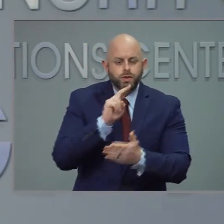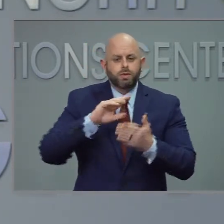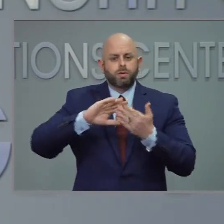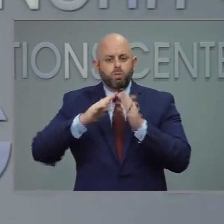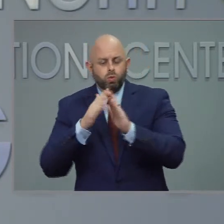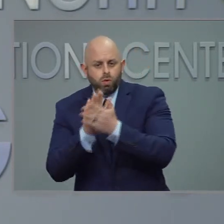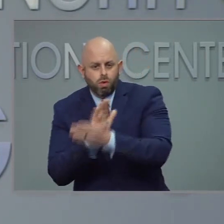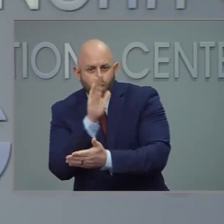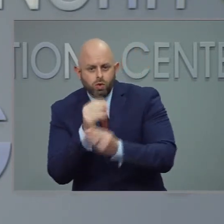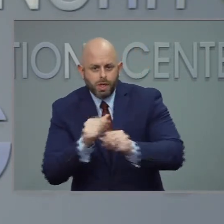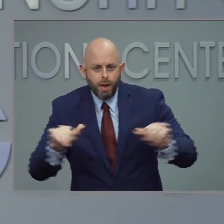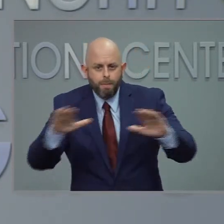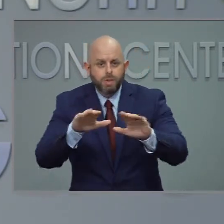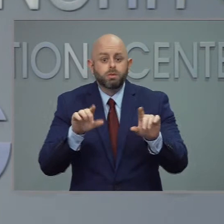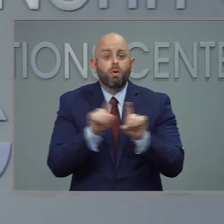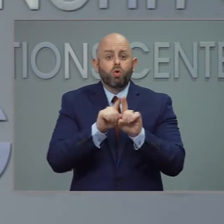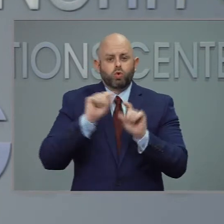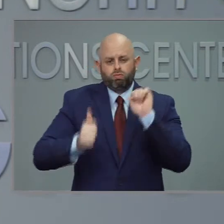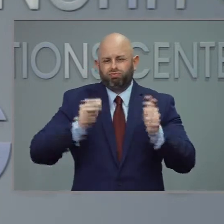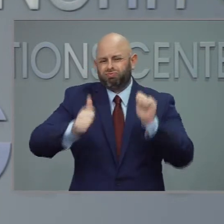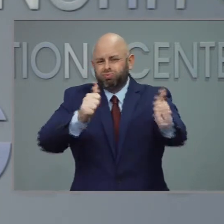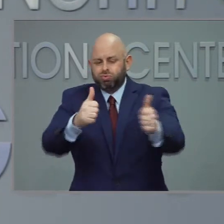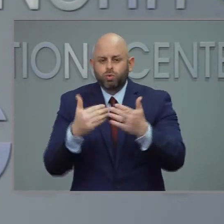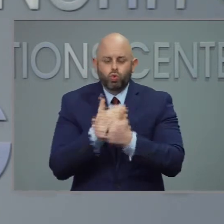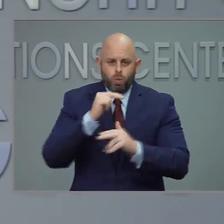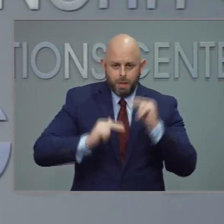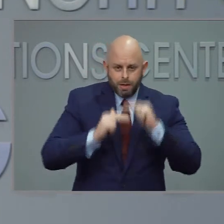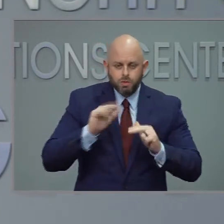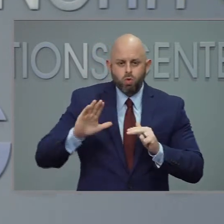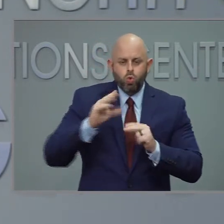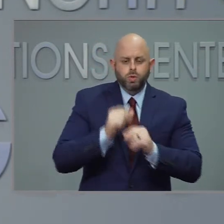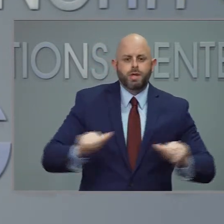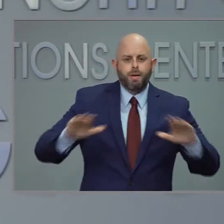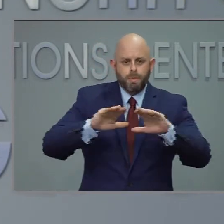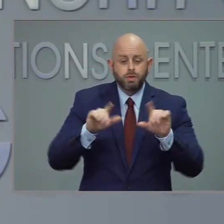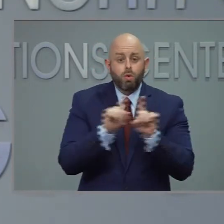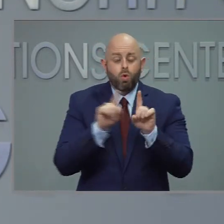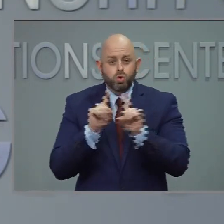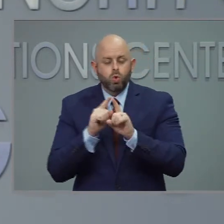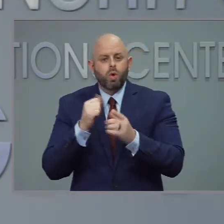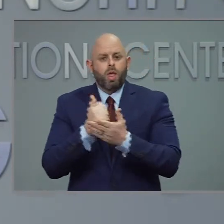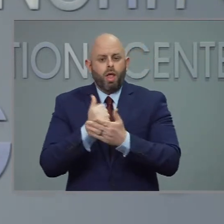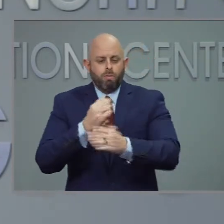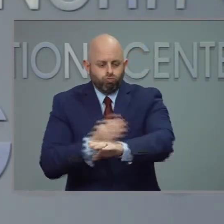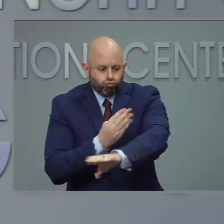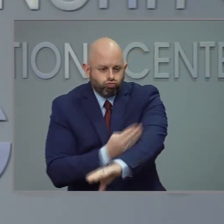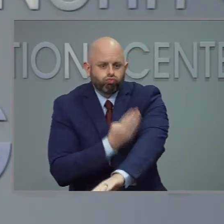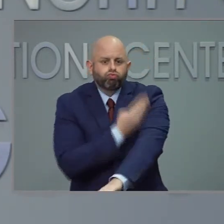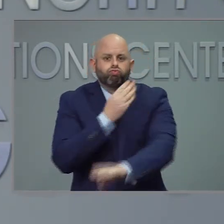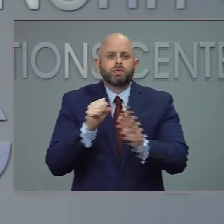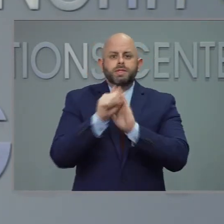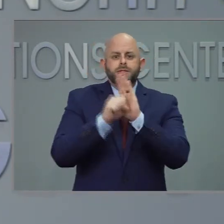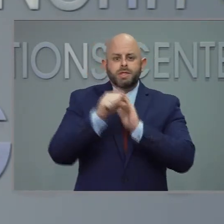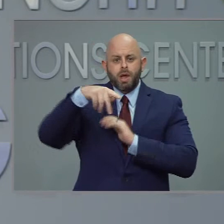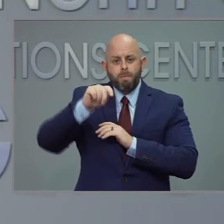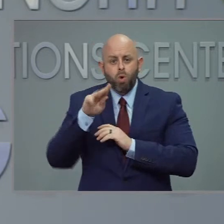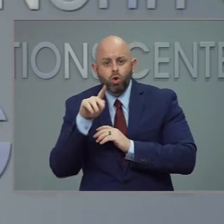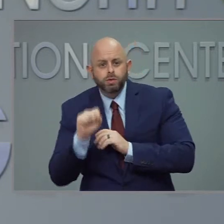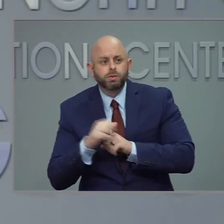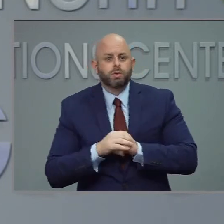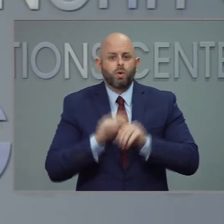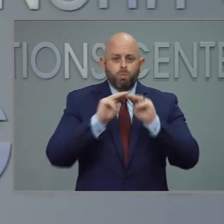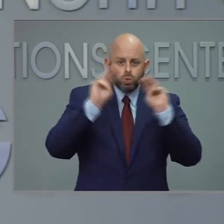well as building new buildings there. And it would bolster state parks, museums, and other sites across state